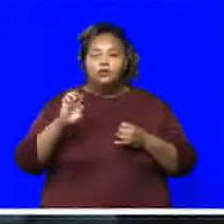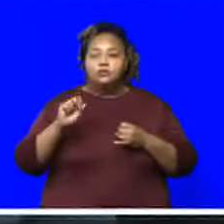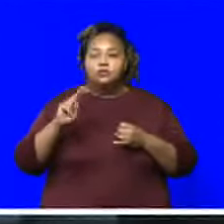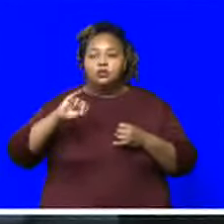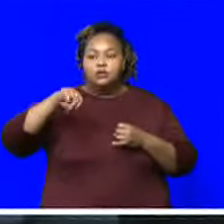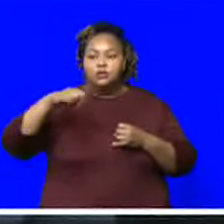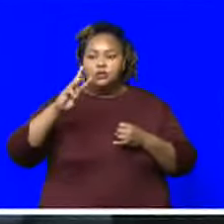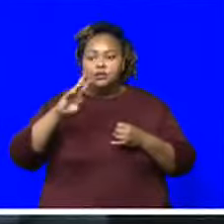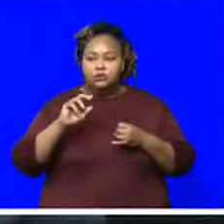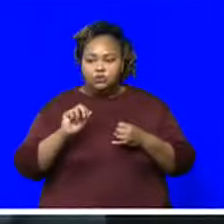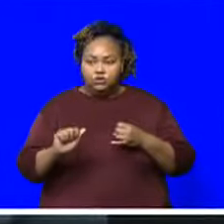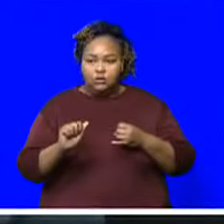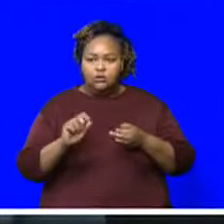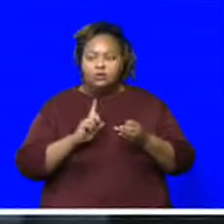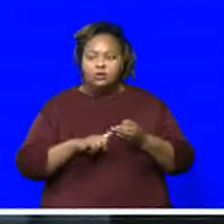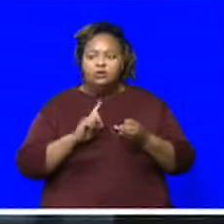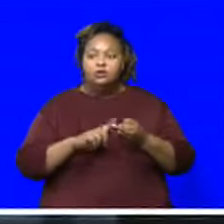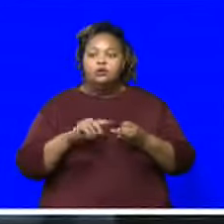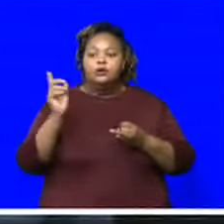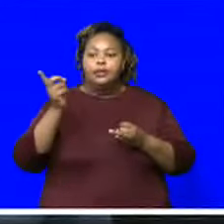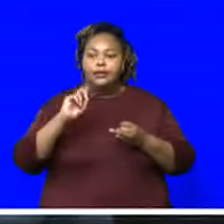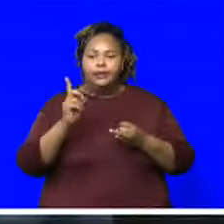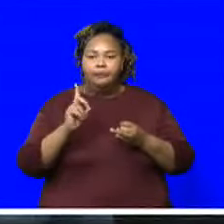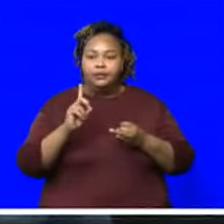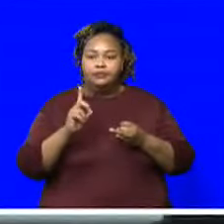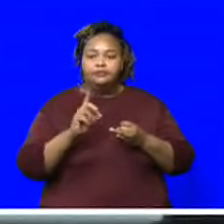We also have Benele Dlamini,